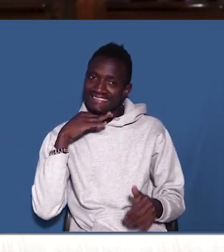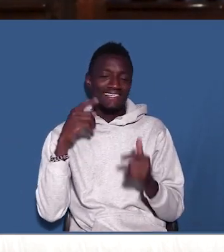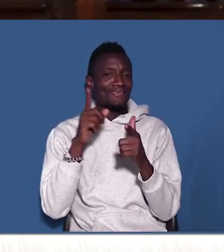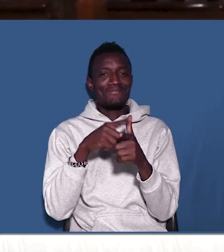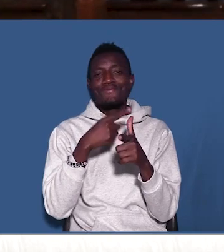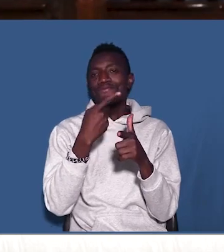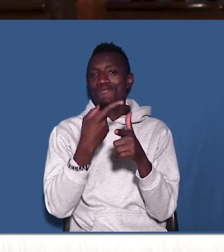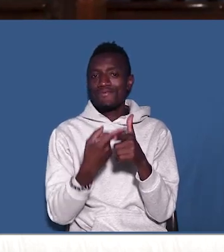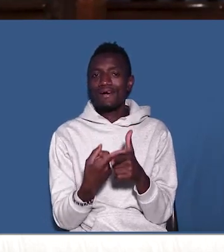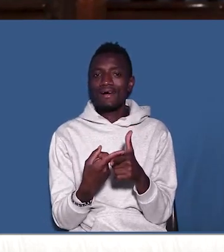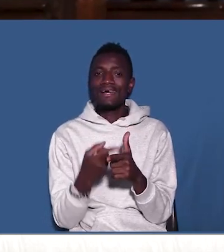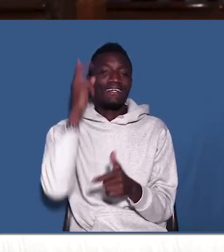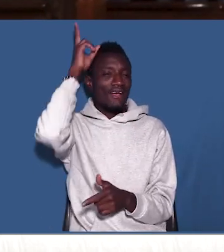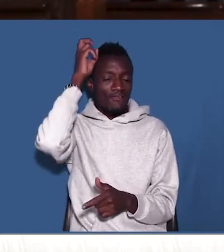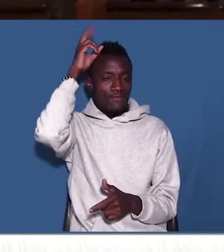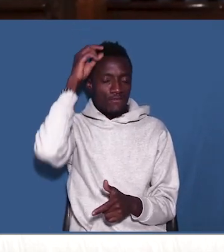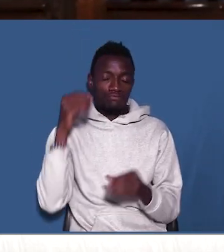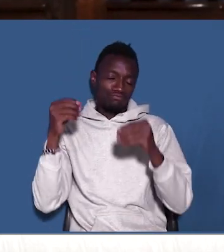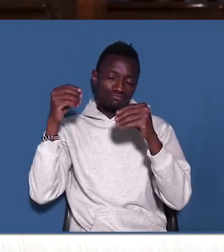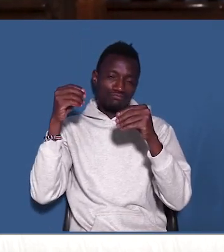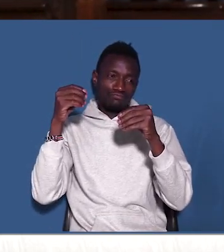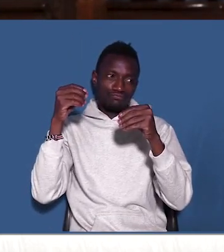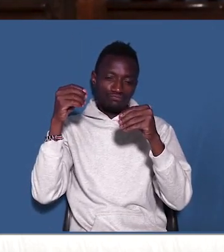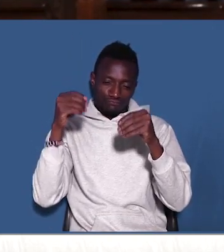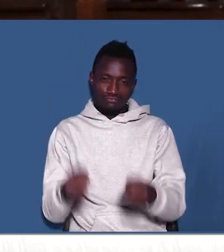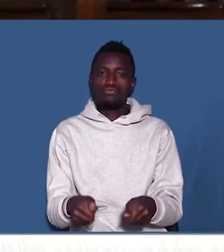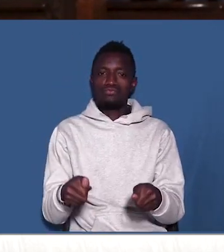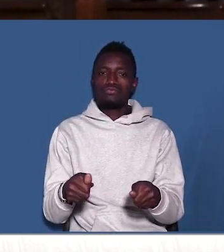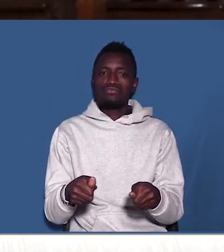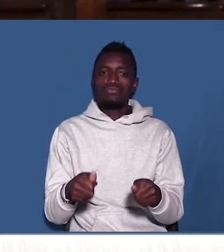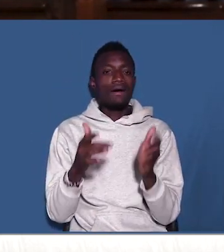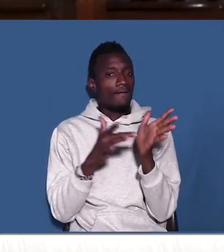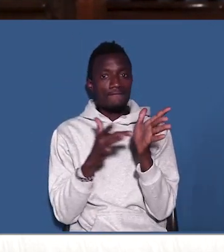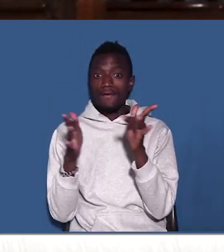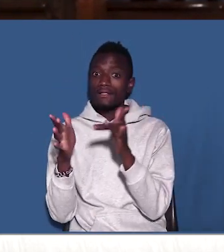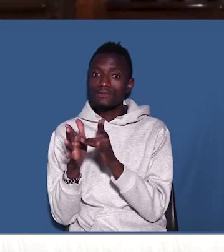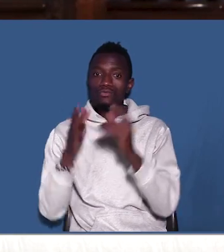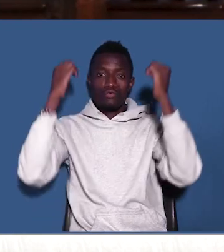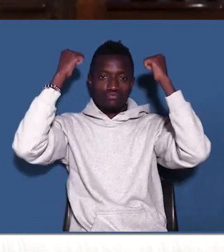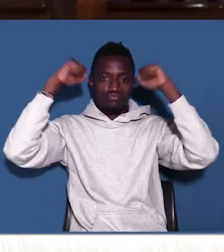us. The decisive battle with the enemy had been won.